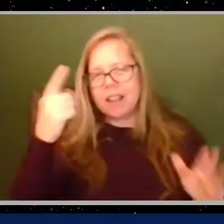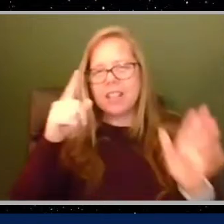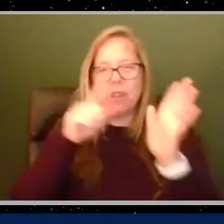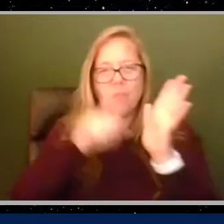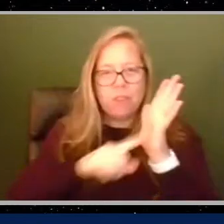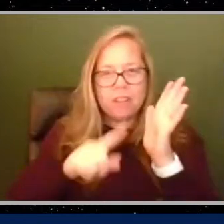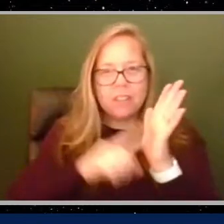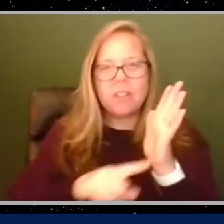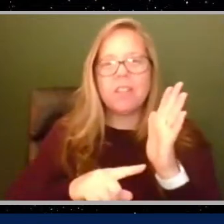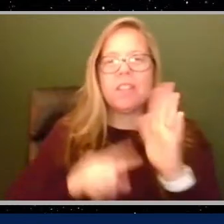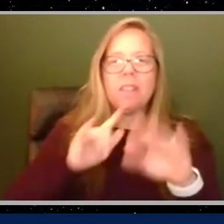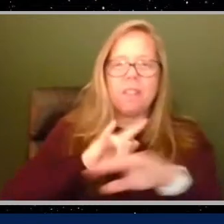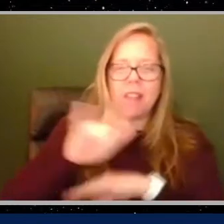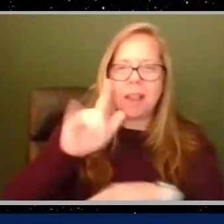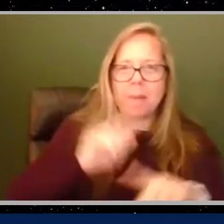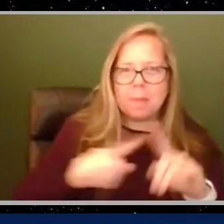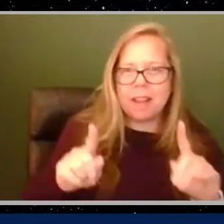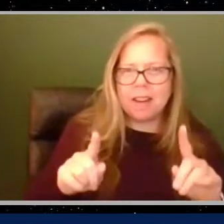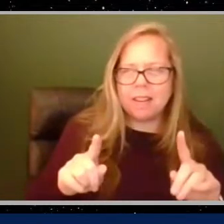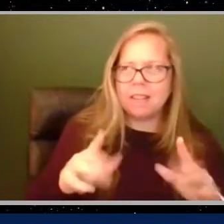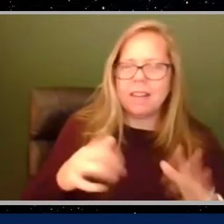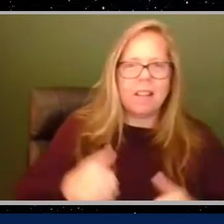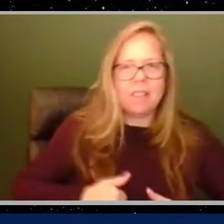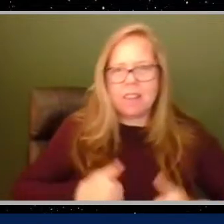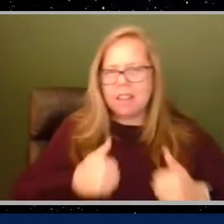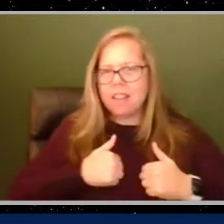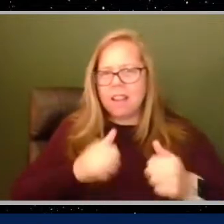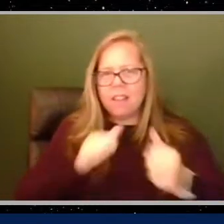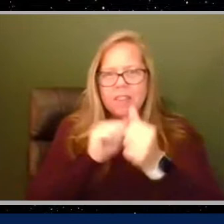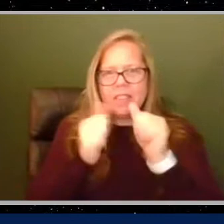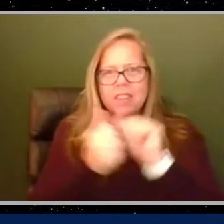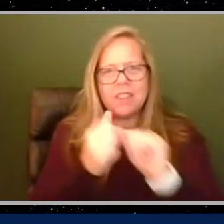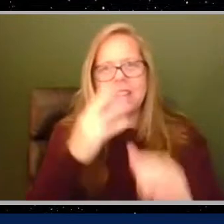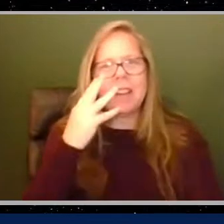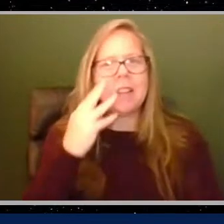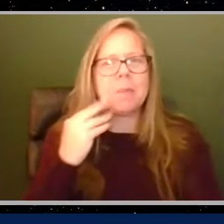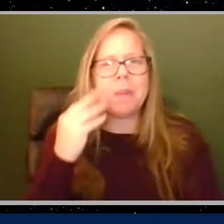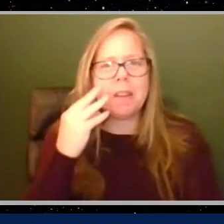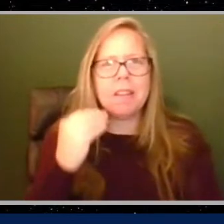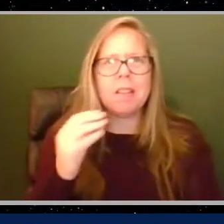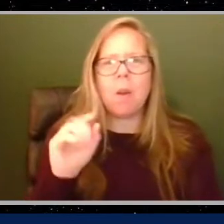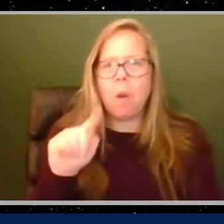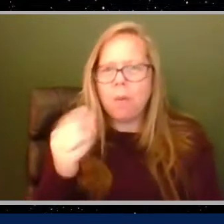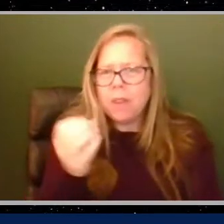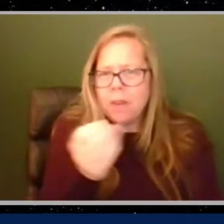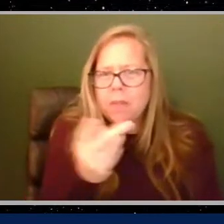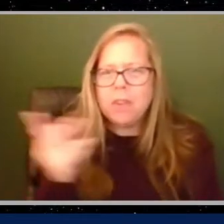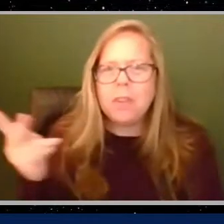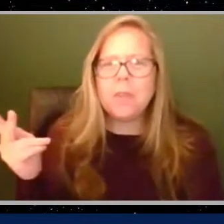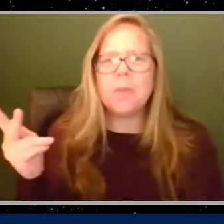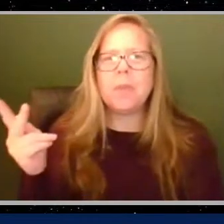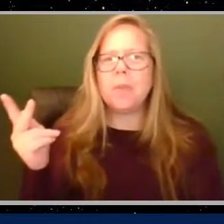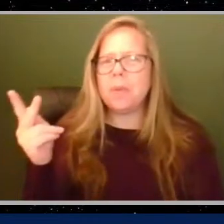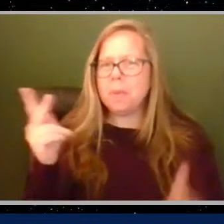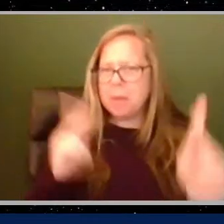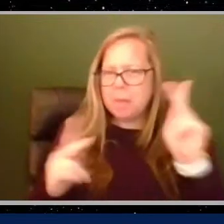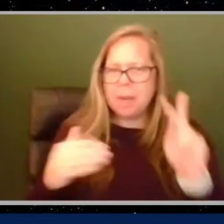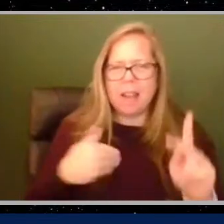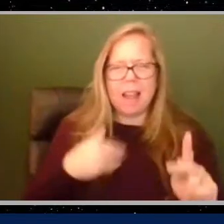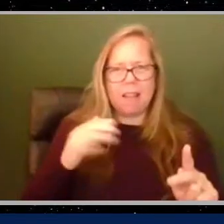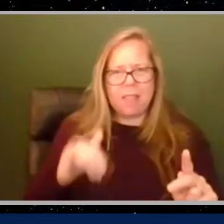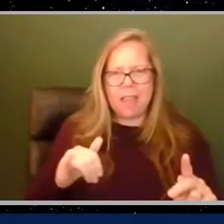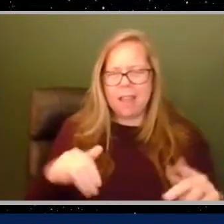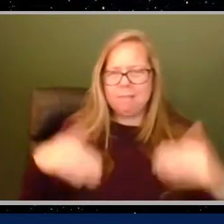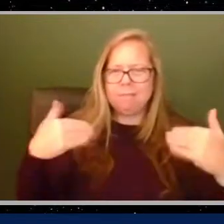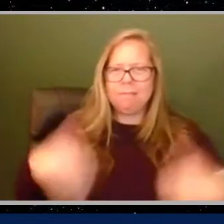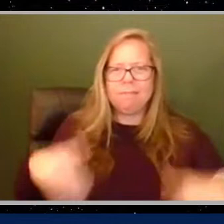life-changing experiences that only a few thousand people have ever gotten to experience, that feeling of microgravity, whether it be on Earth or in space. And